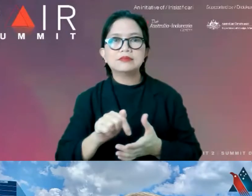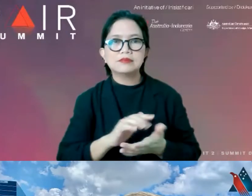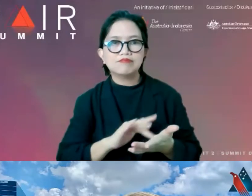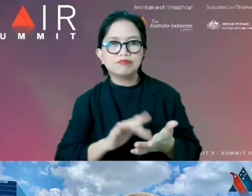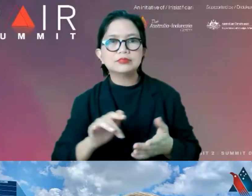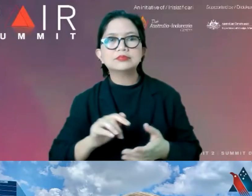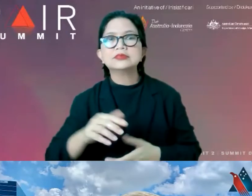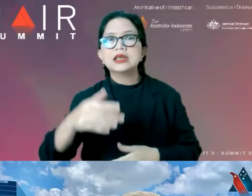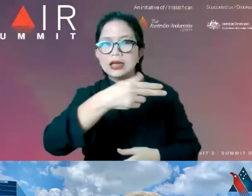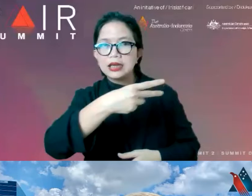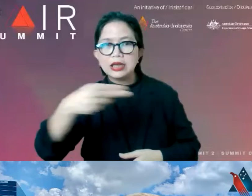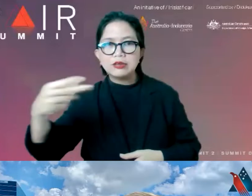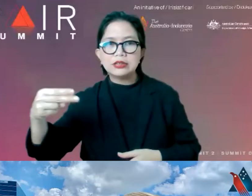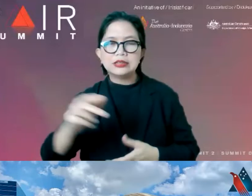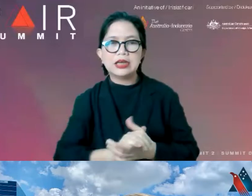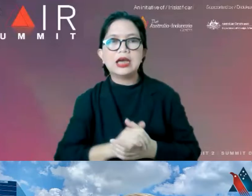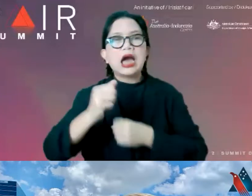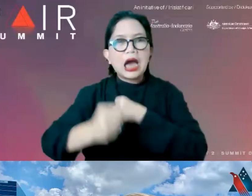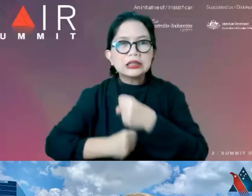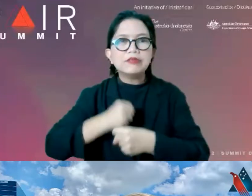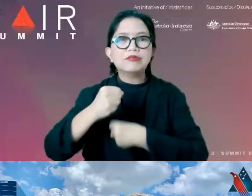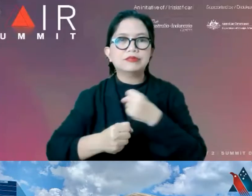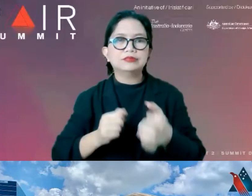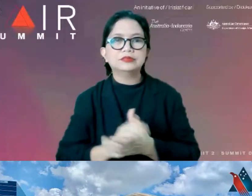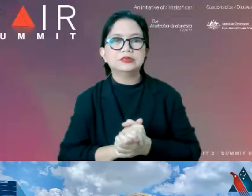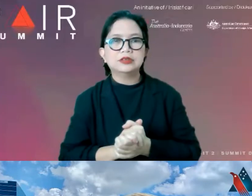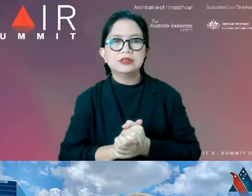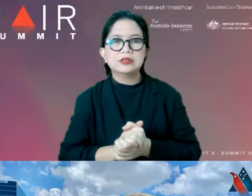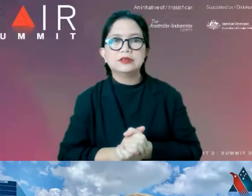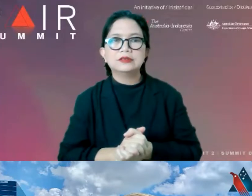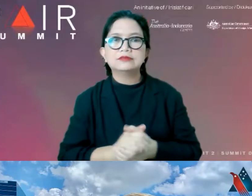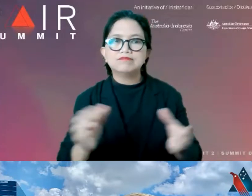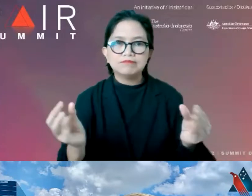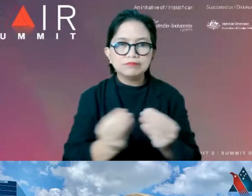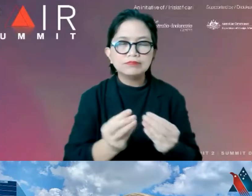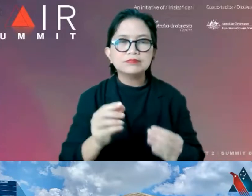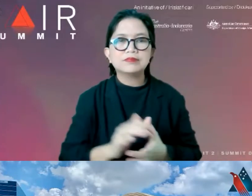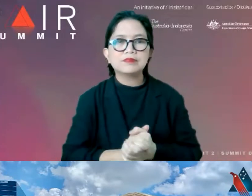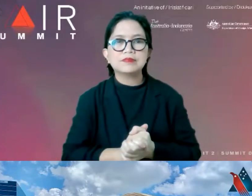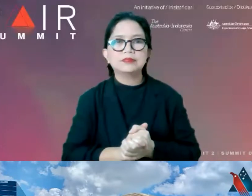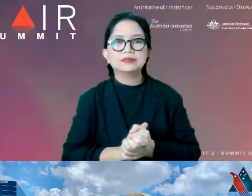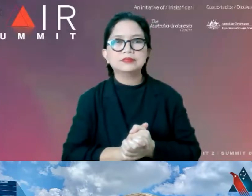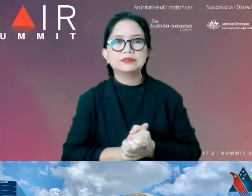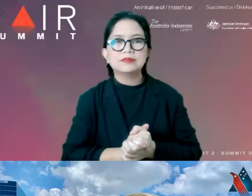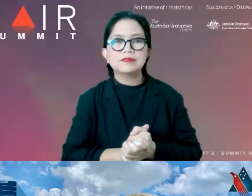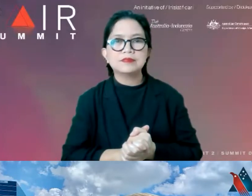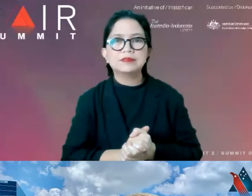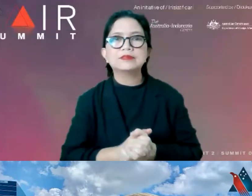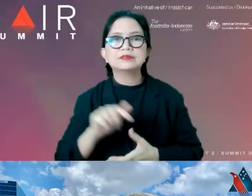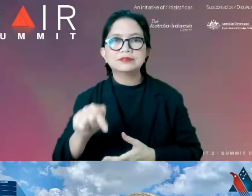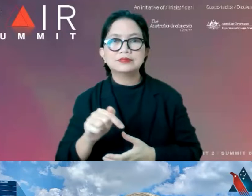very, very active and doing great stuff. Dr. Hans Wijaya in Surabaya